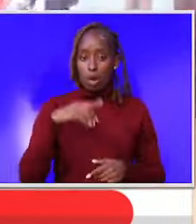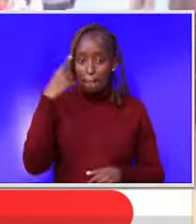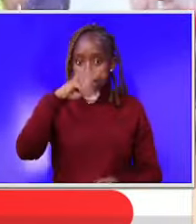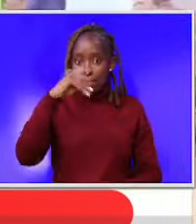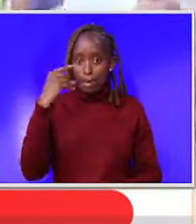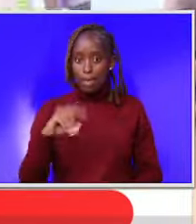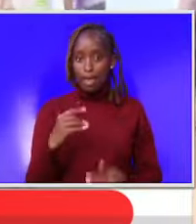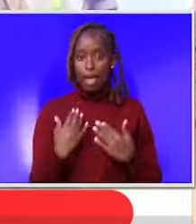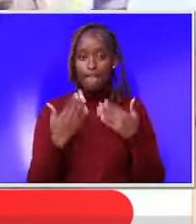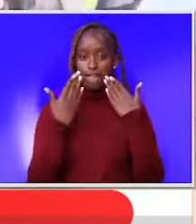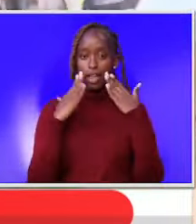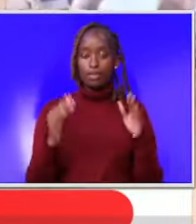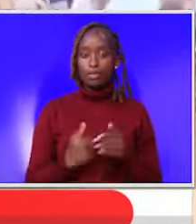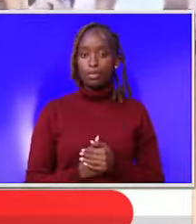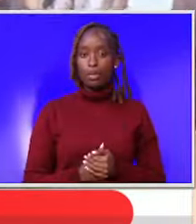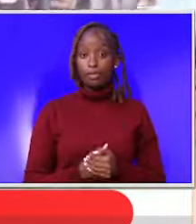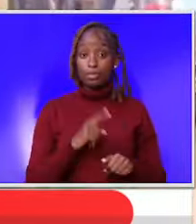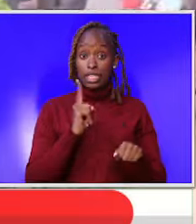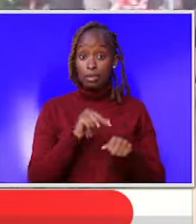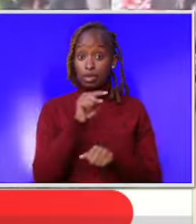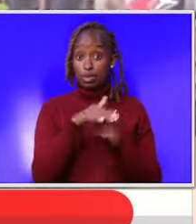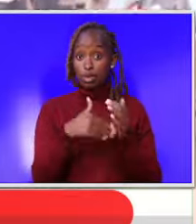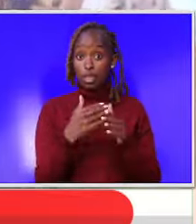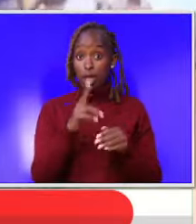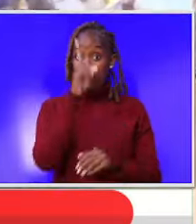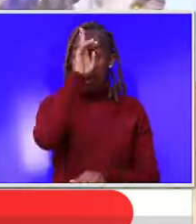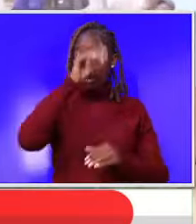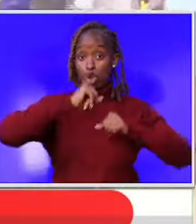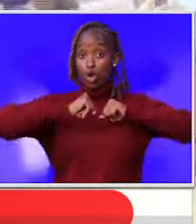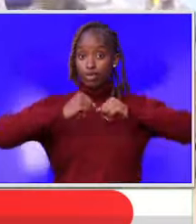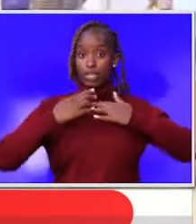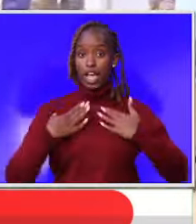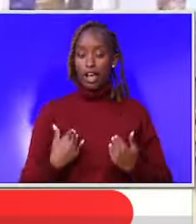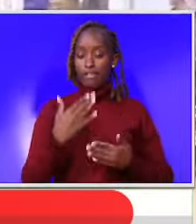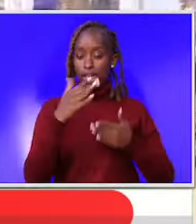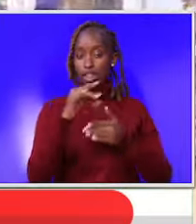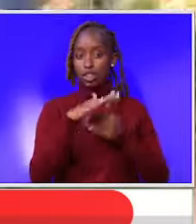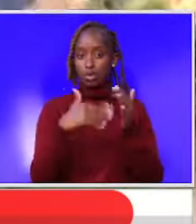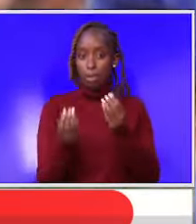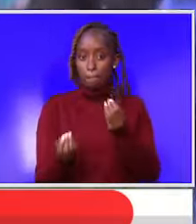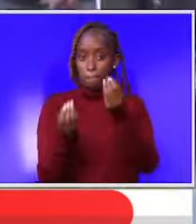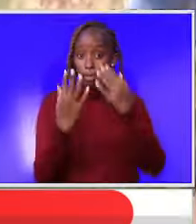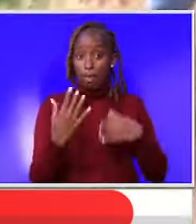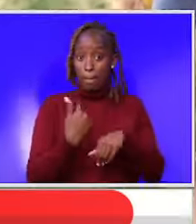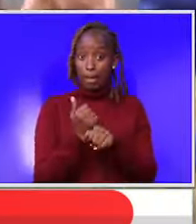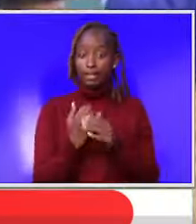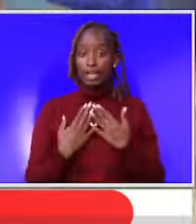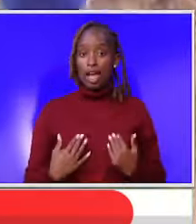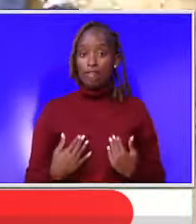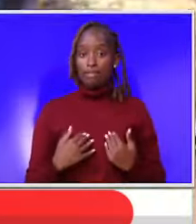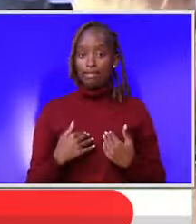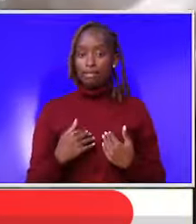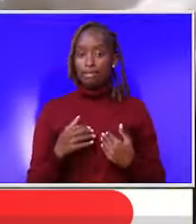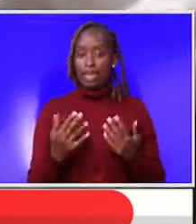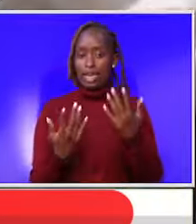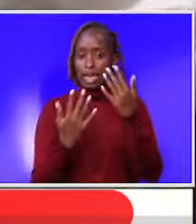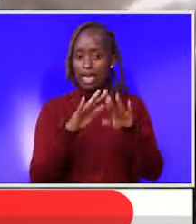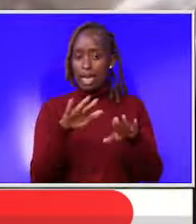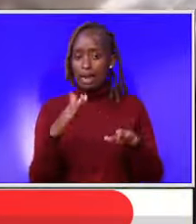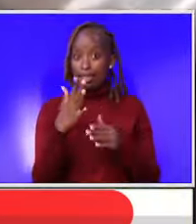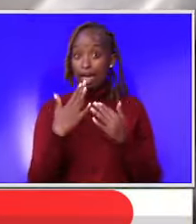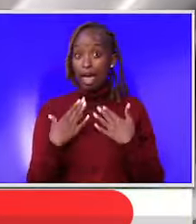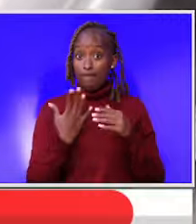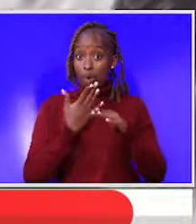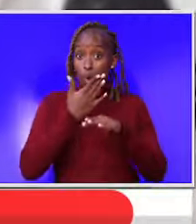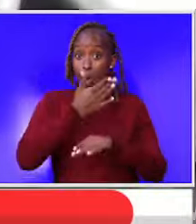During the ensuing melee, police officers, having run out of tear gas and resorting to firing in the air, were overpowered.